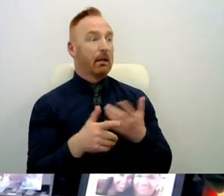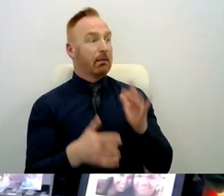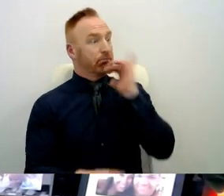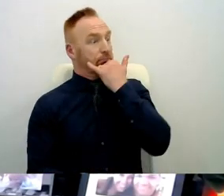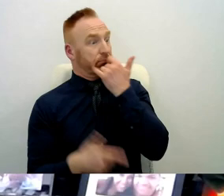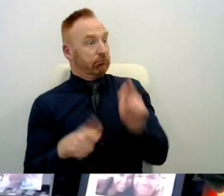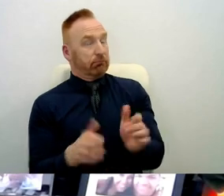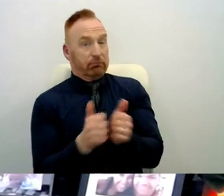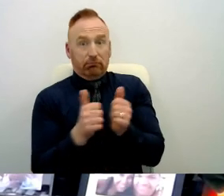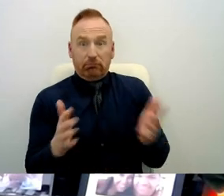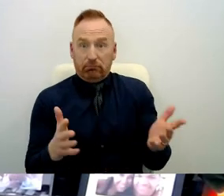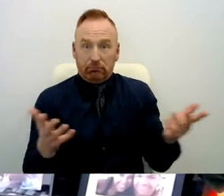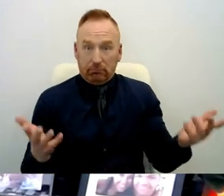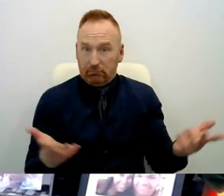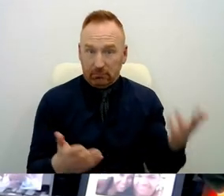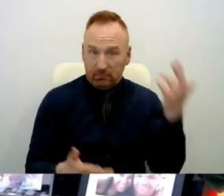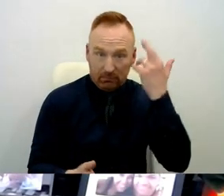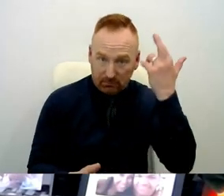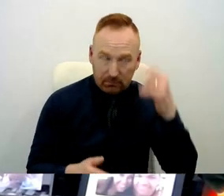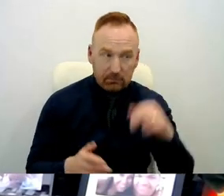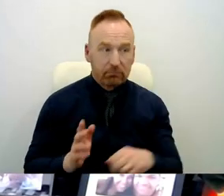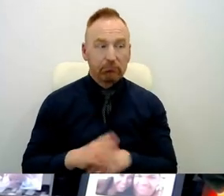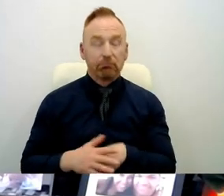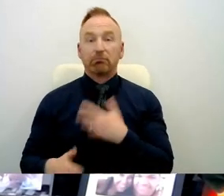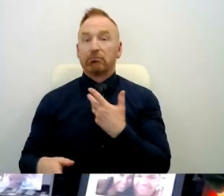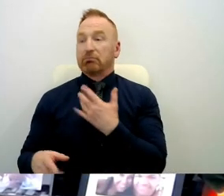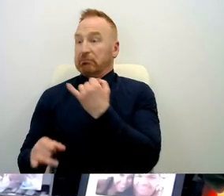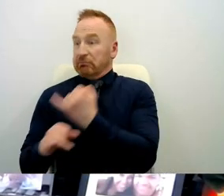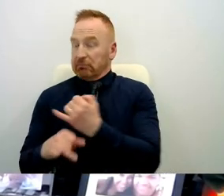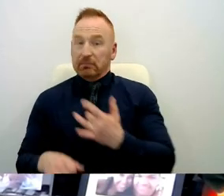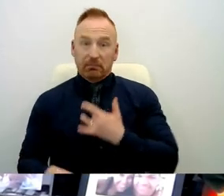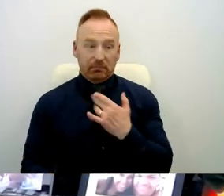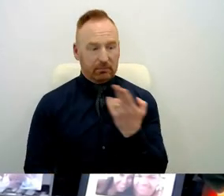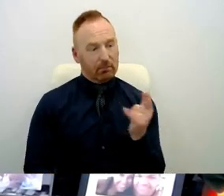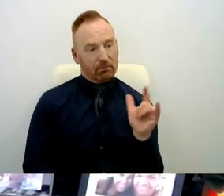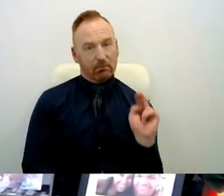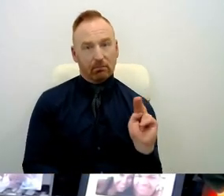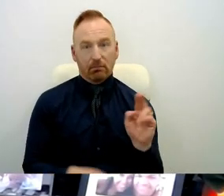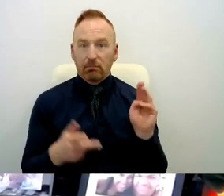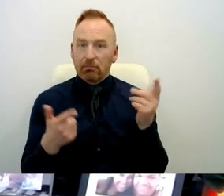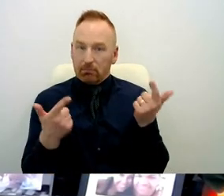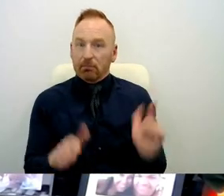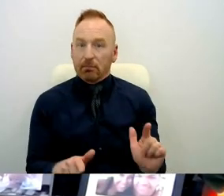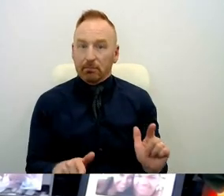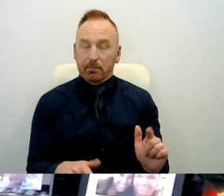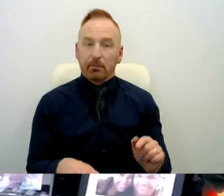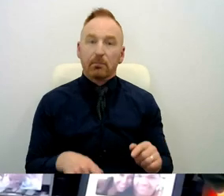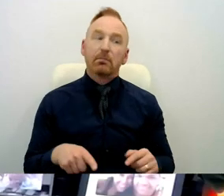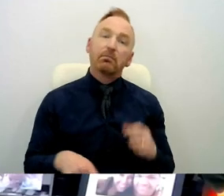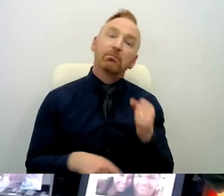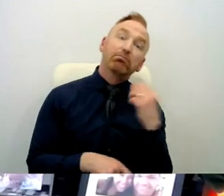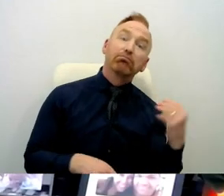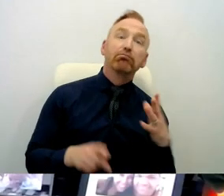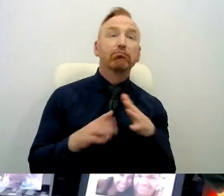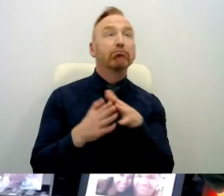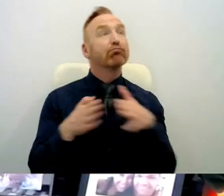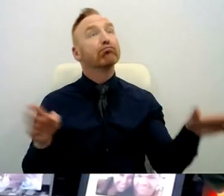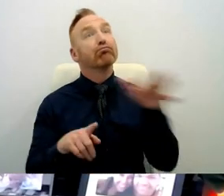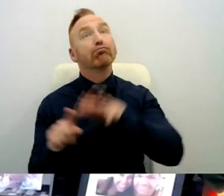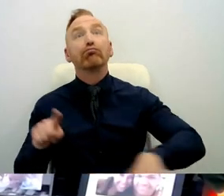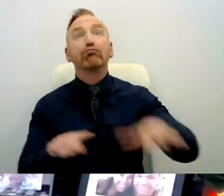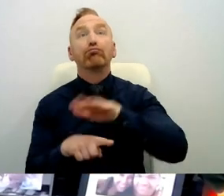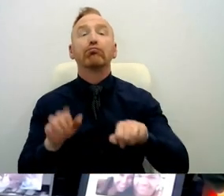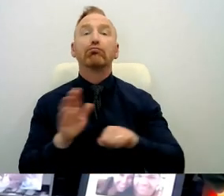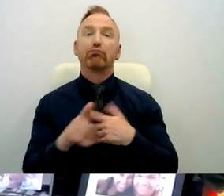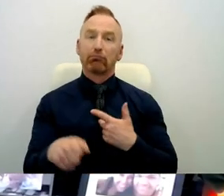cause. Whether people or institutions intend to cause harm, harm nevertheless results. And so as a society, we